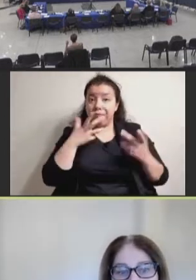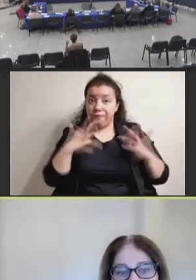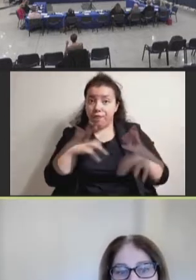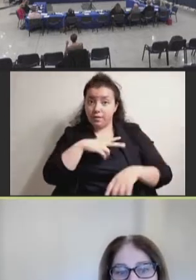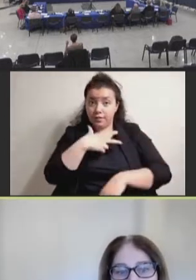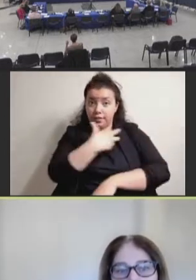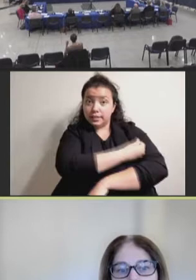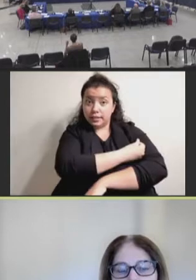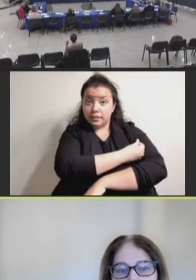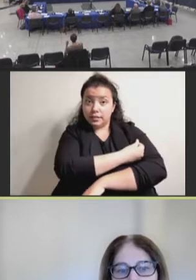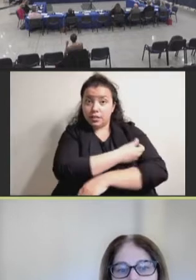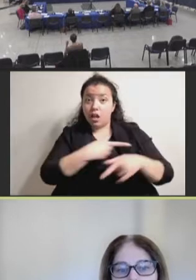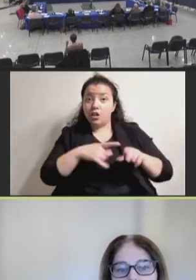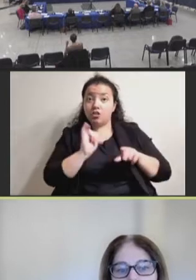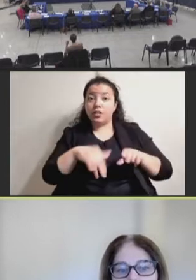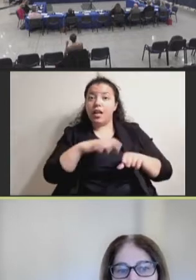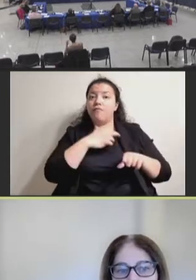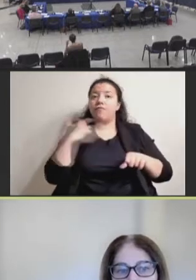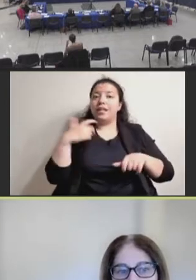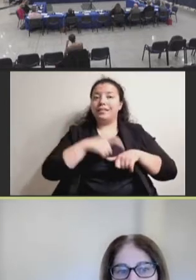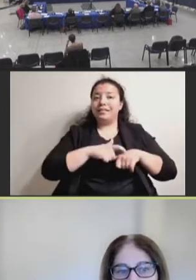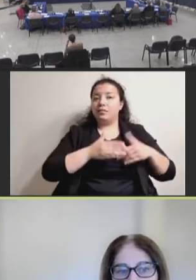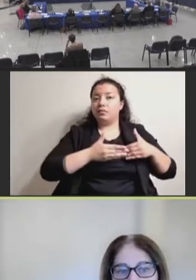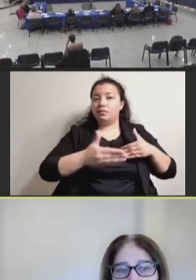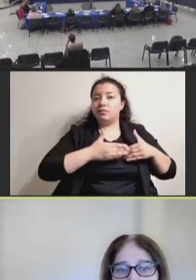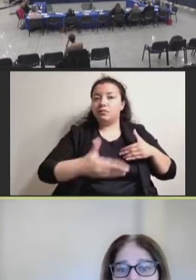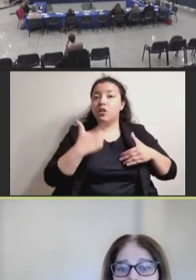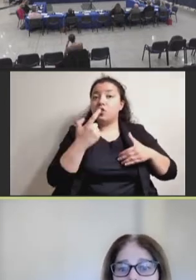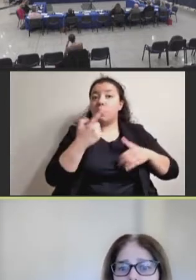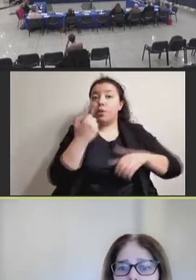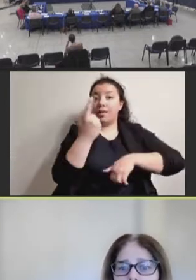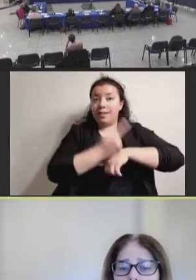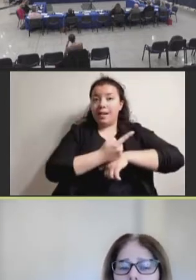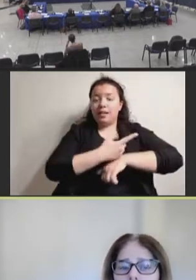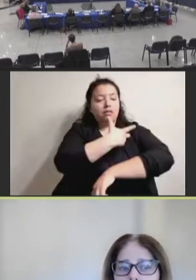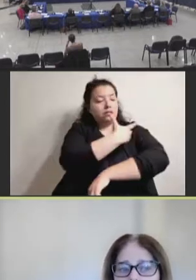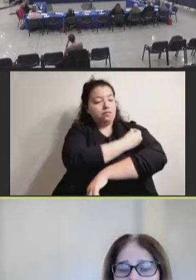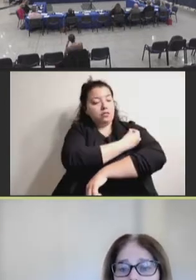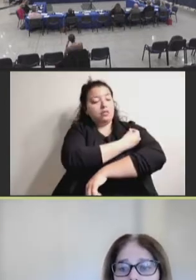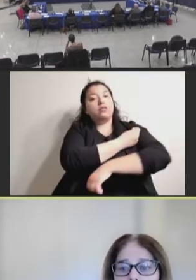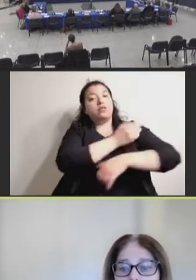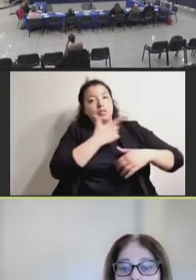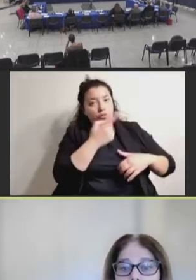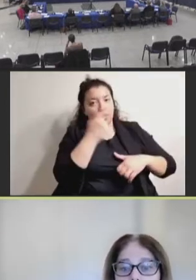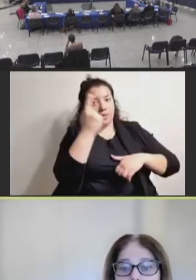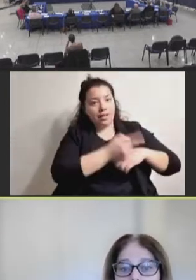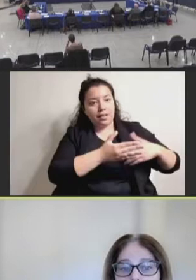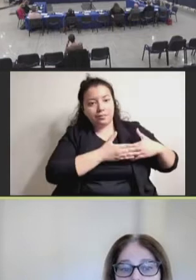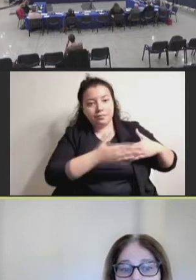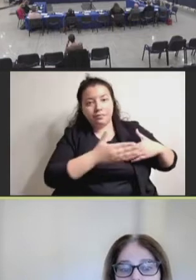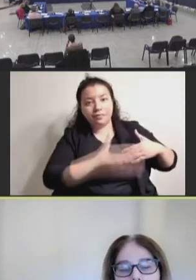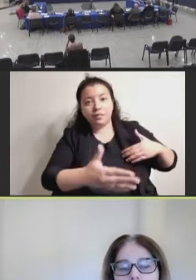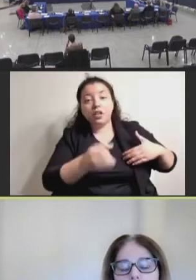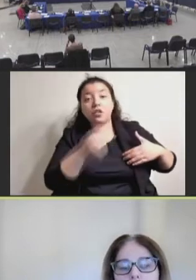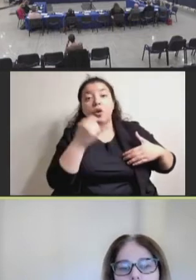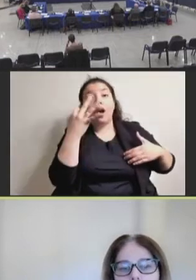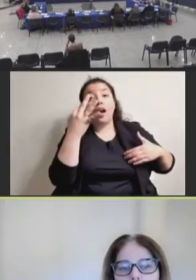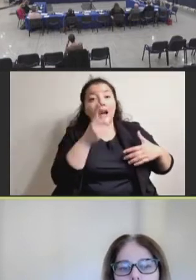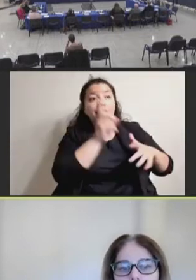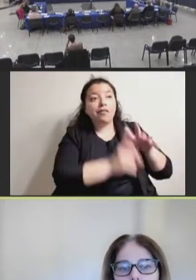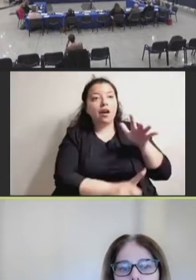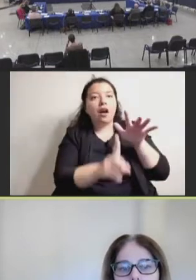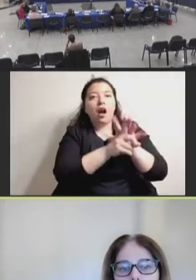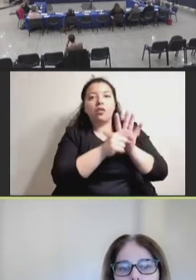during the risk interval, and that's 21 days after vaccination. And so on each calendar day that an outcome occurs in a vaccinee, in this